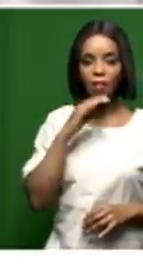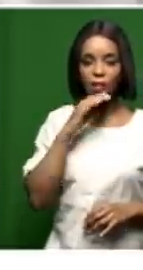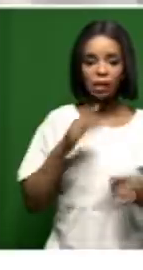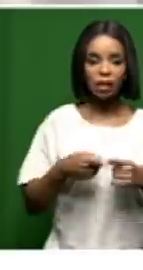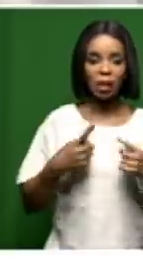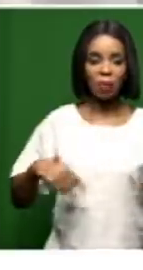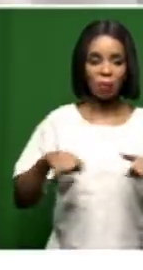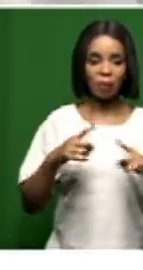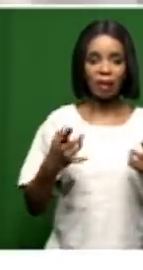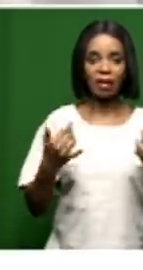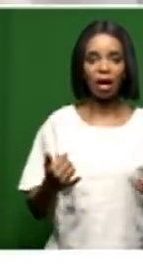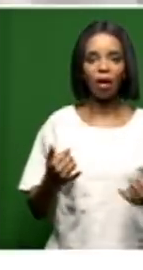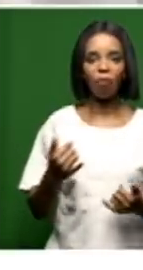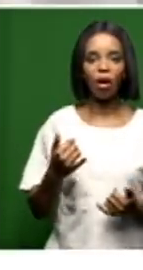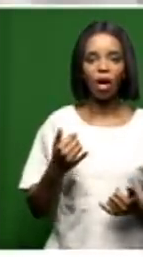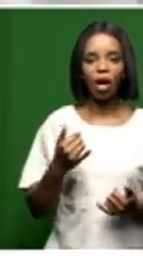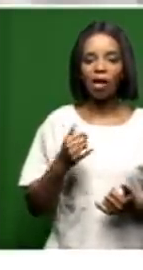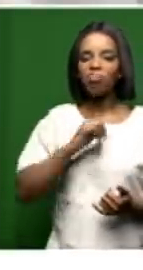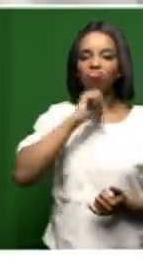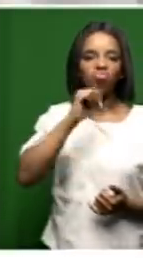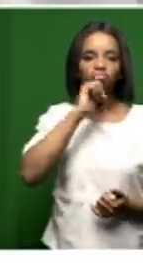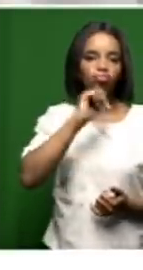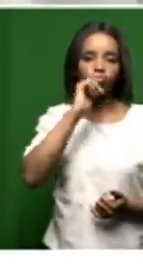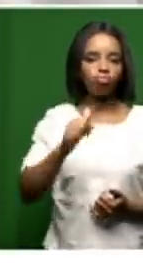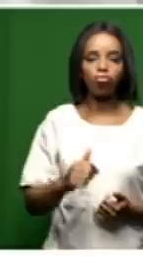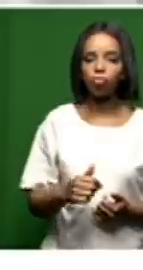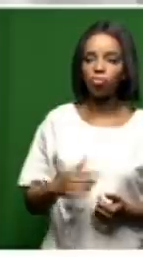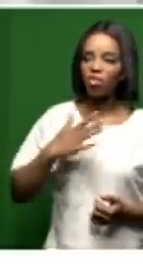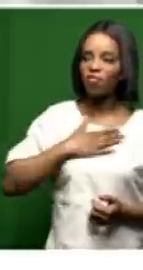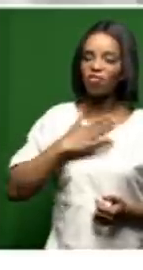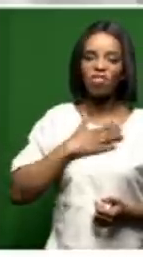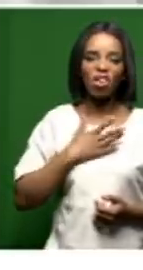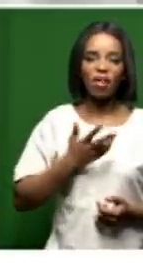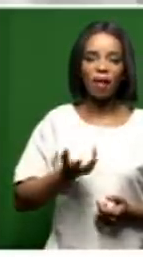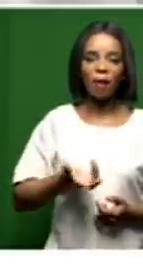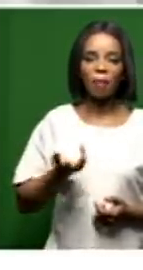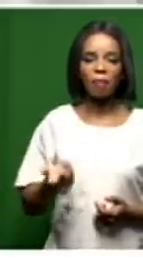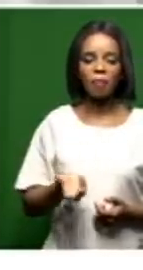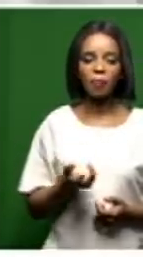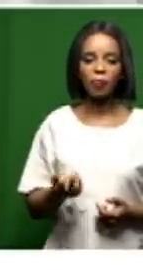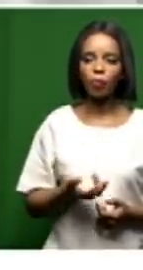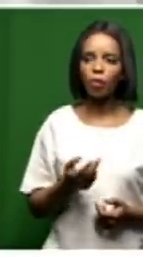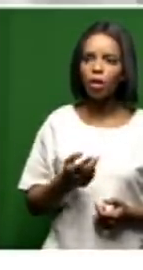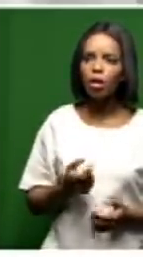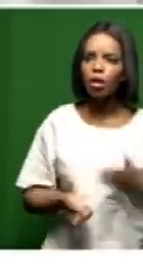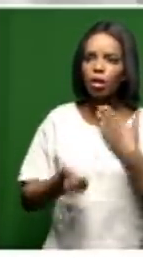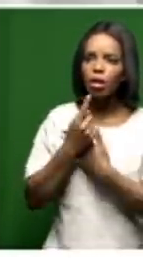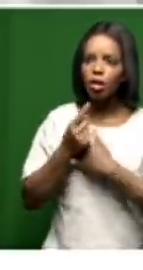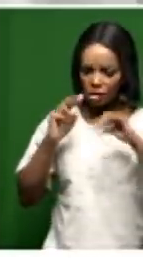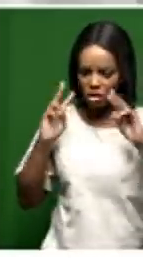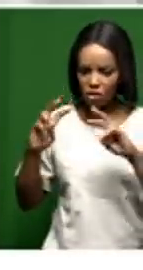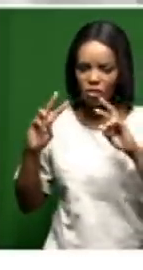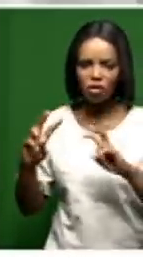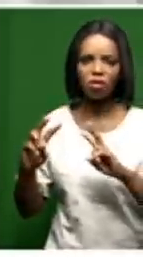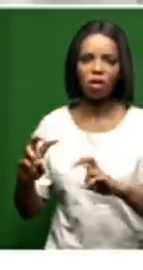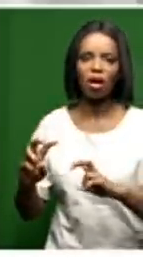we gotten so to a point where we no longer care? We no longer feel like we should really raise our voice, whatever